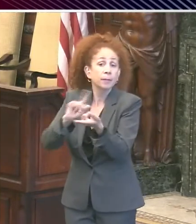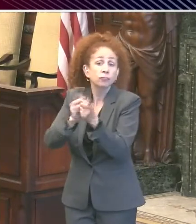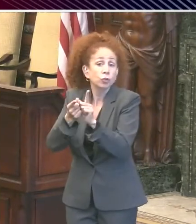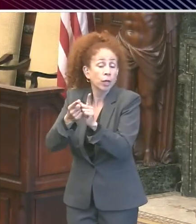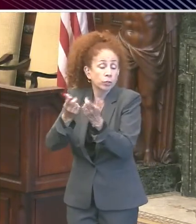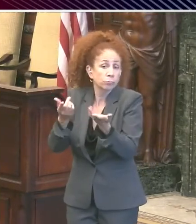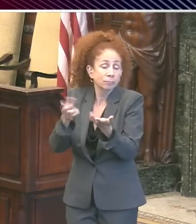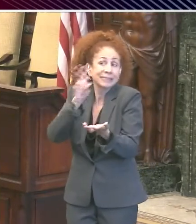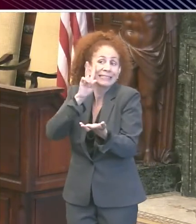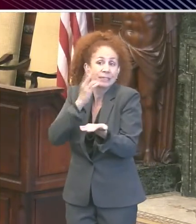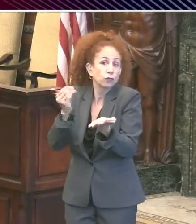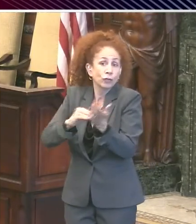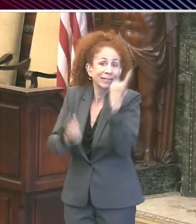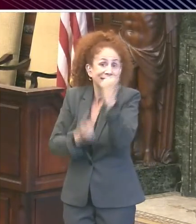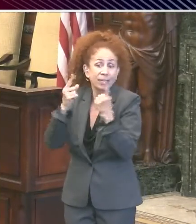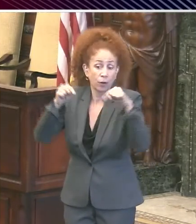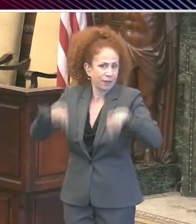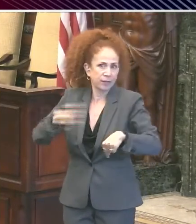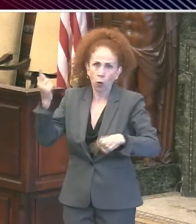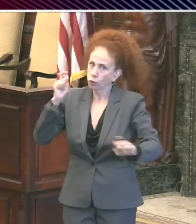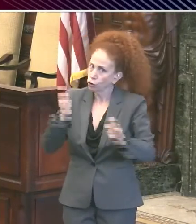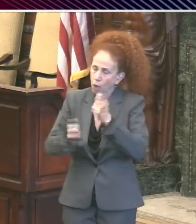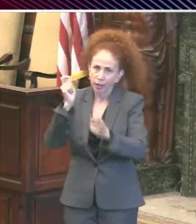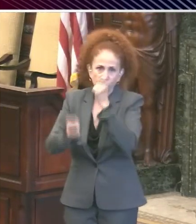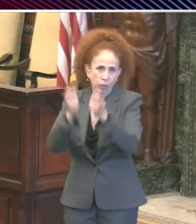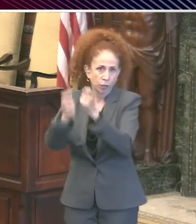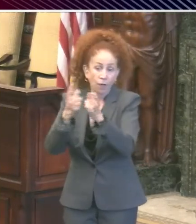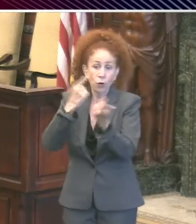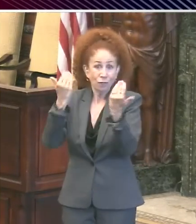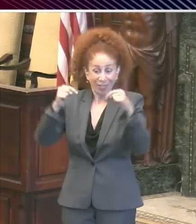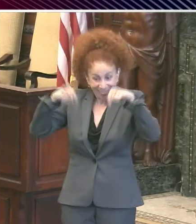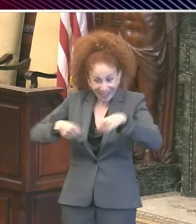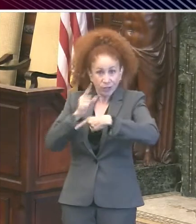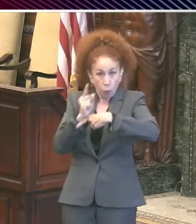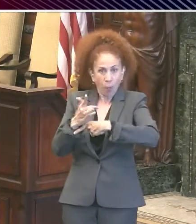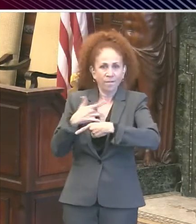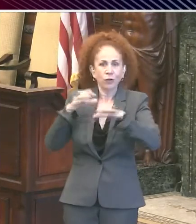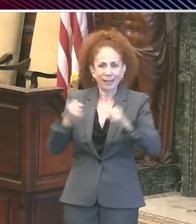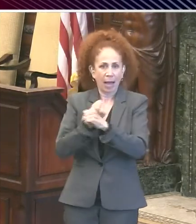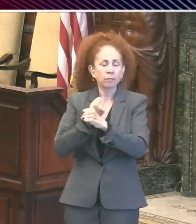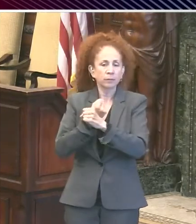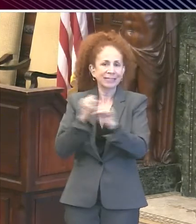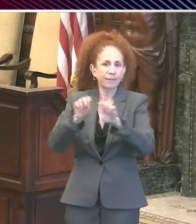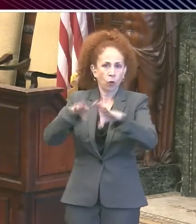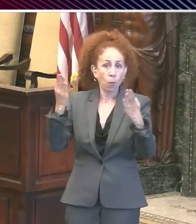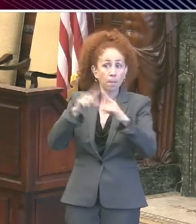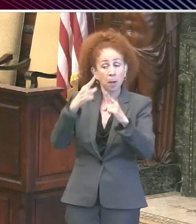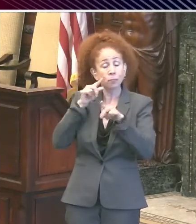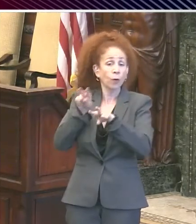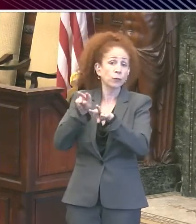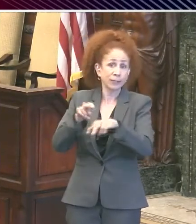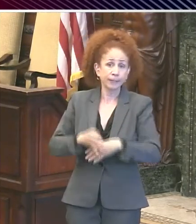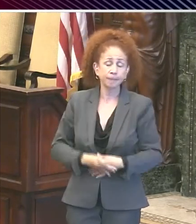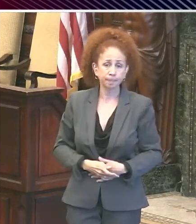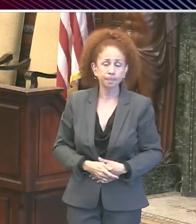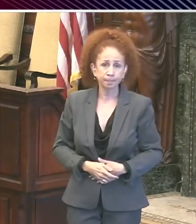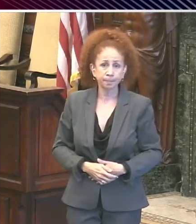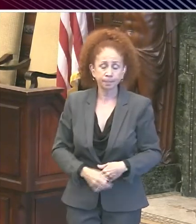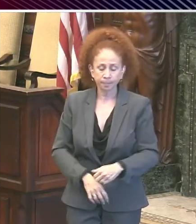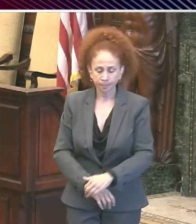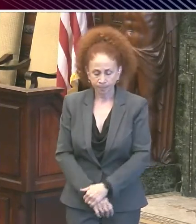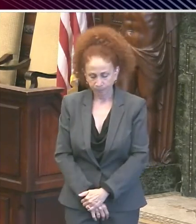With this epidemic, it's always changing. As of the moment, I do think that they could open safely, but we always have to see.